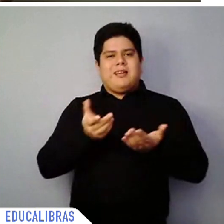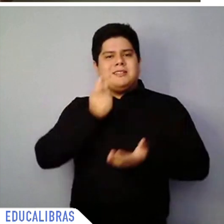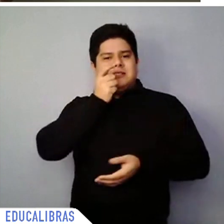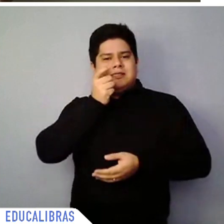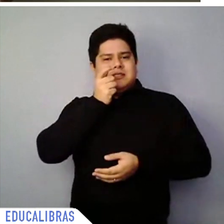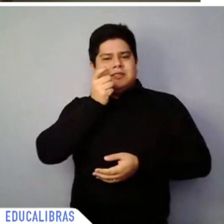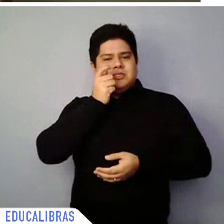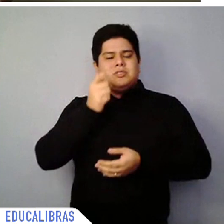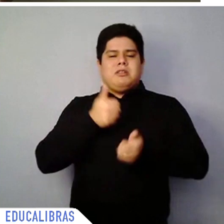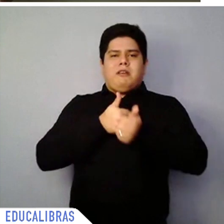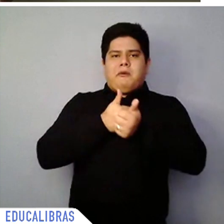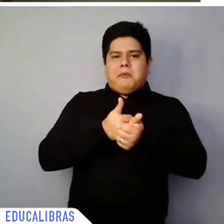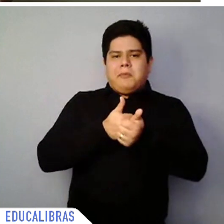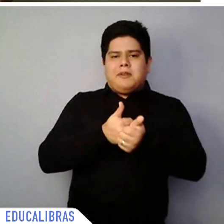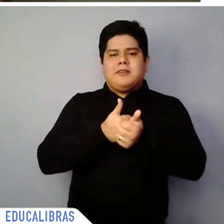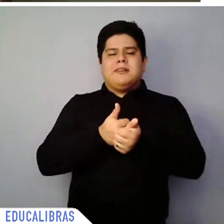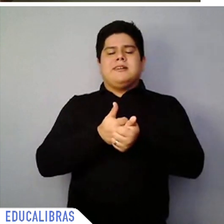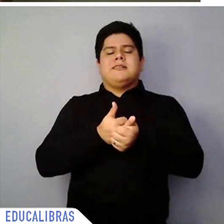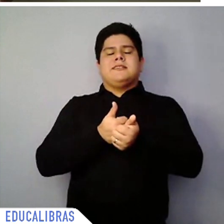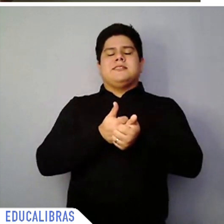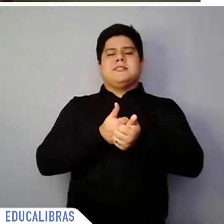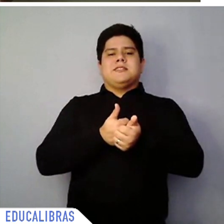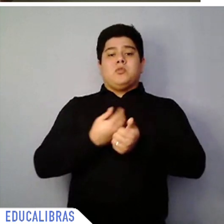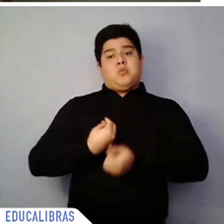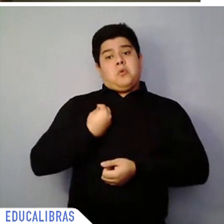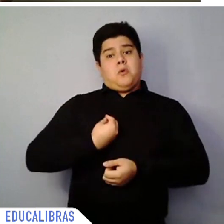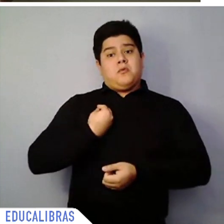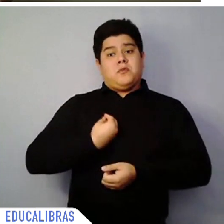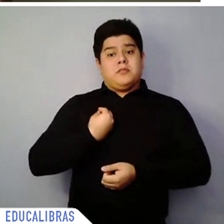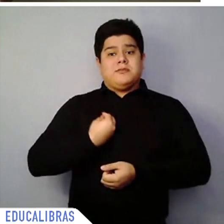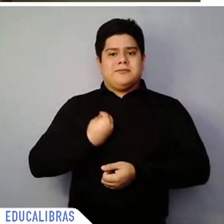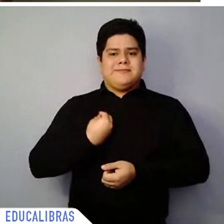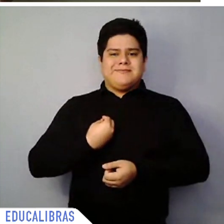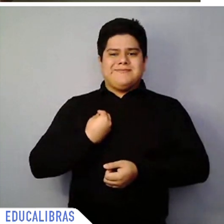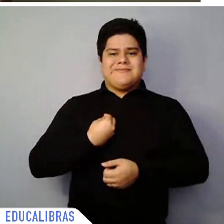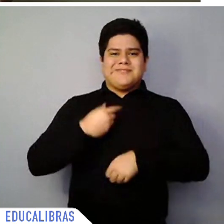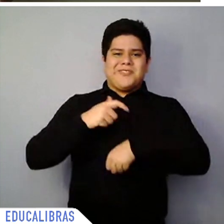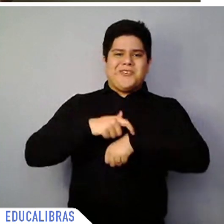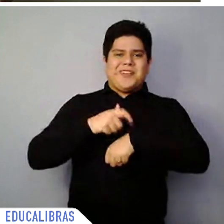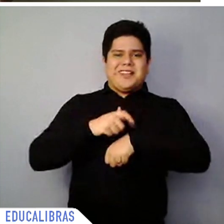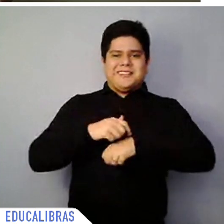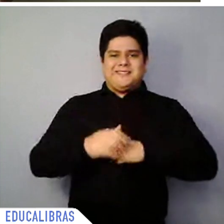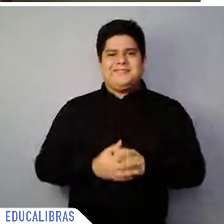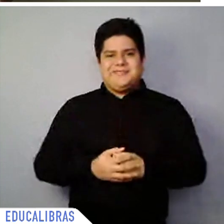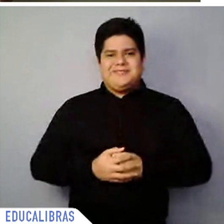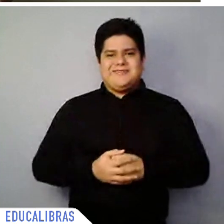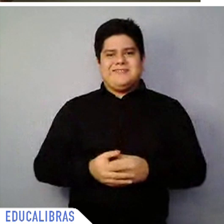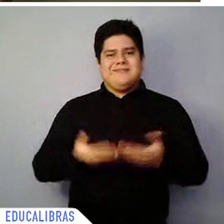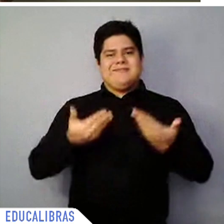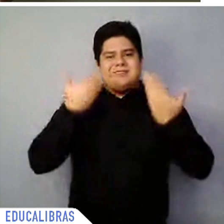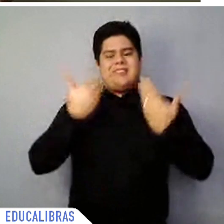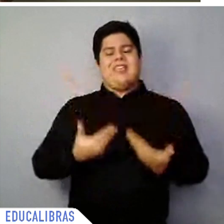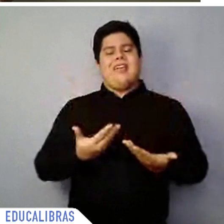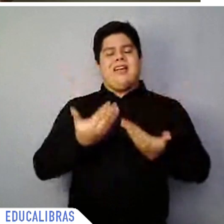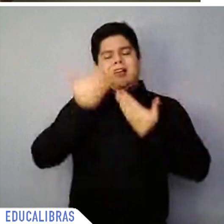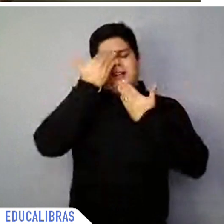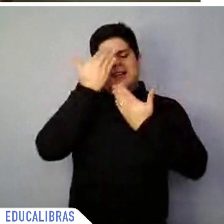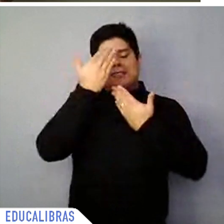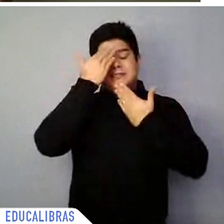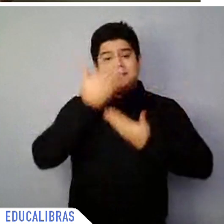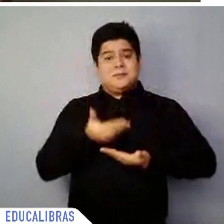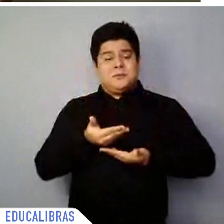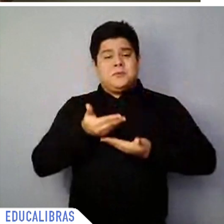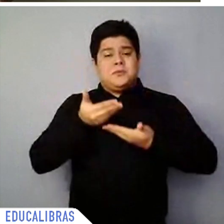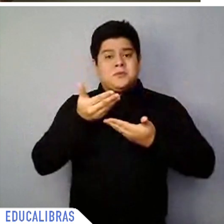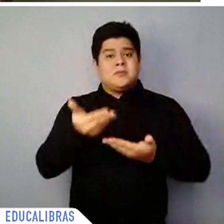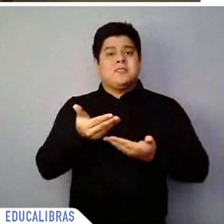afternoon, or good evening, wherever you are watching us now from, whether you are live